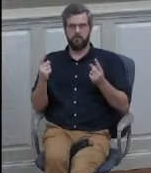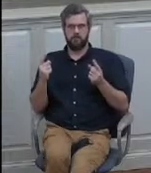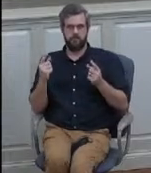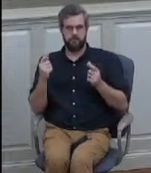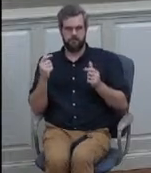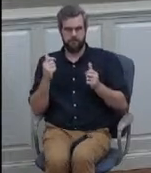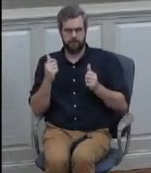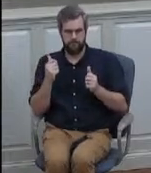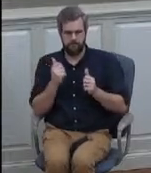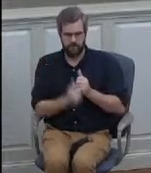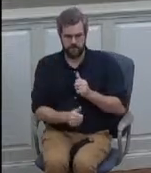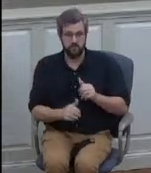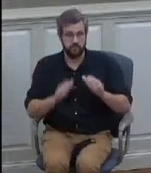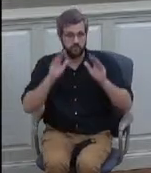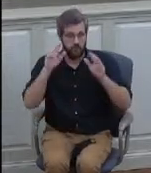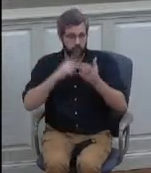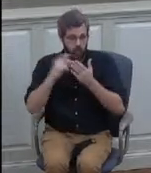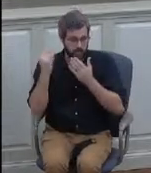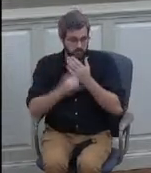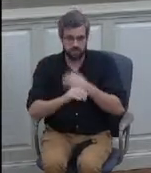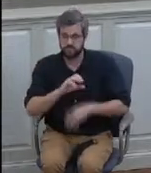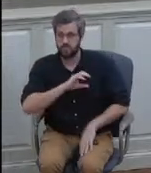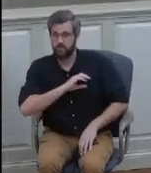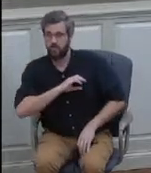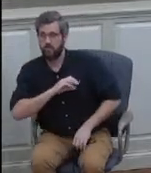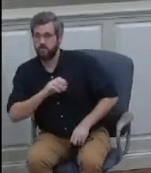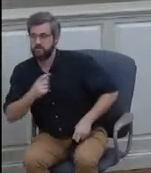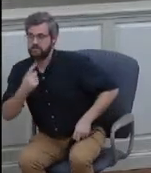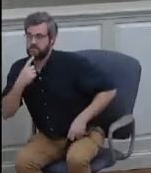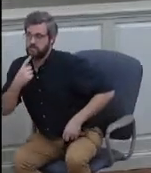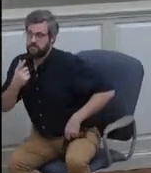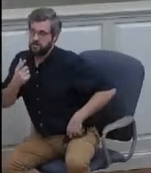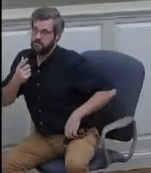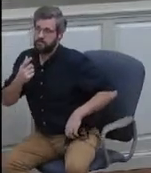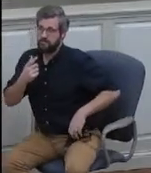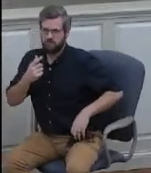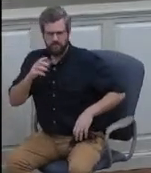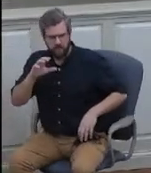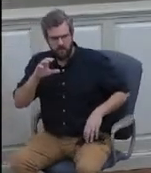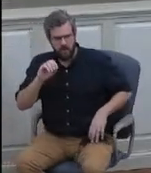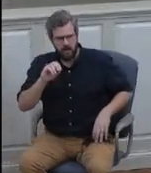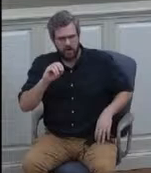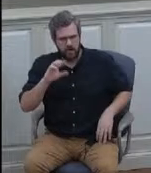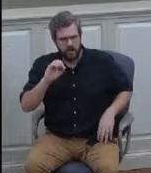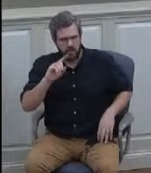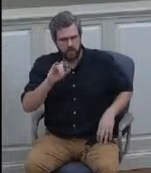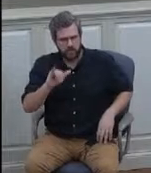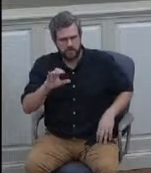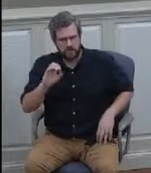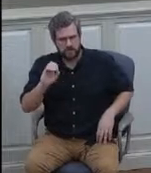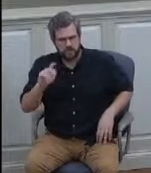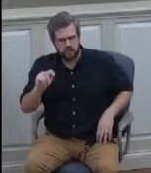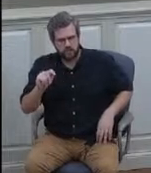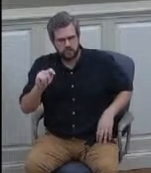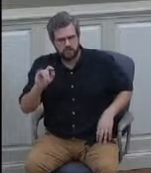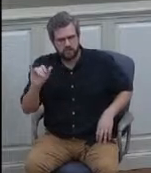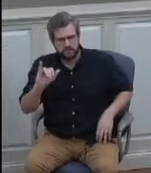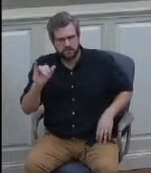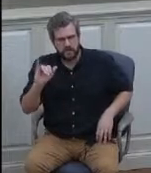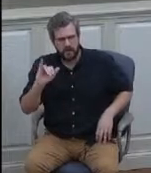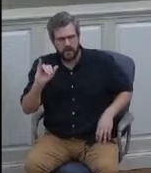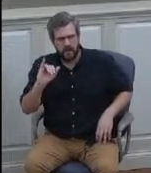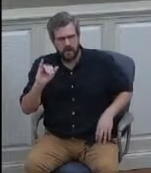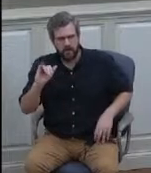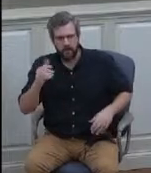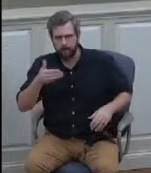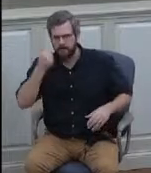Yeah. Yeah. Mm-hmm. I will note that Cozy Coop is made by the same Tykes, which is the best-selling